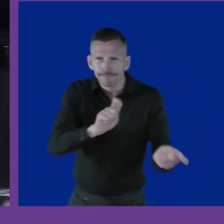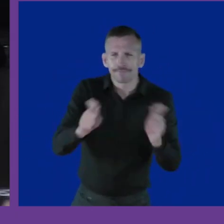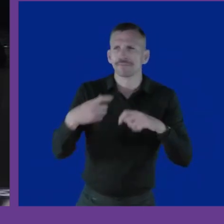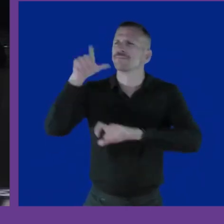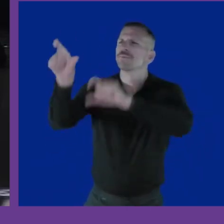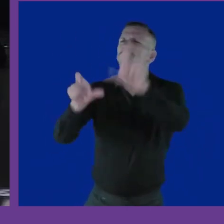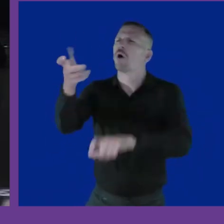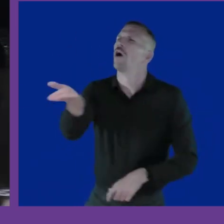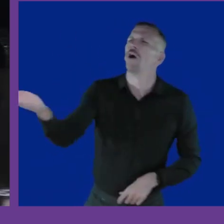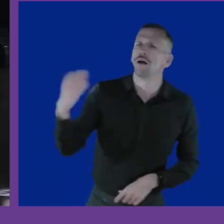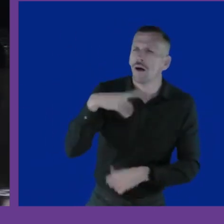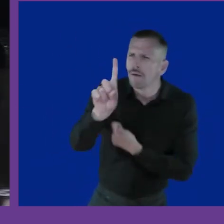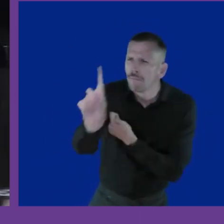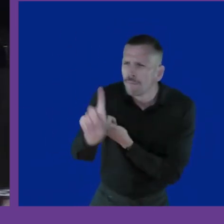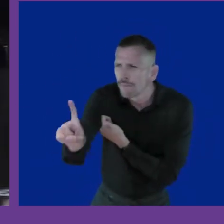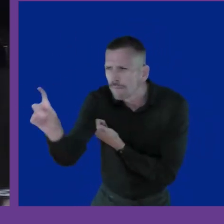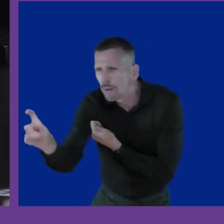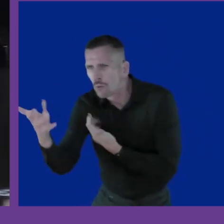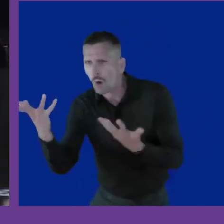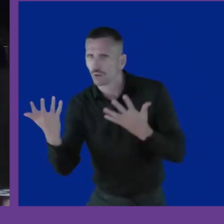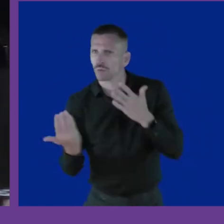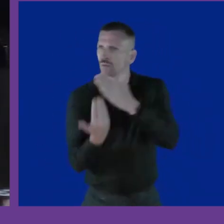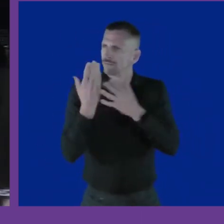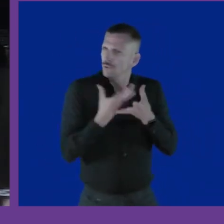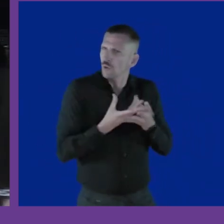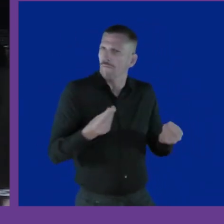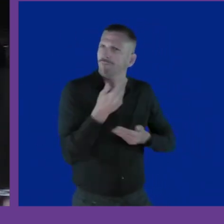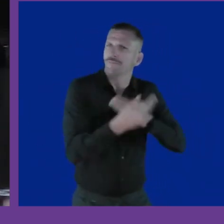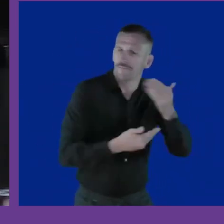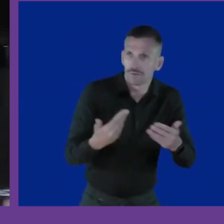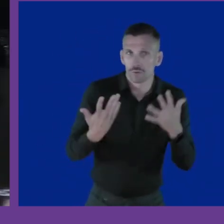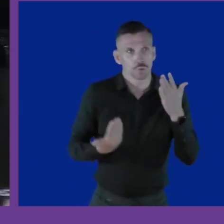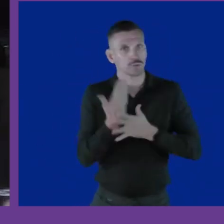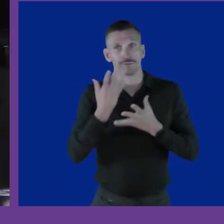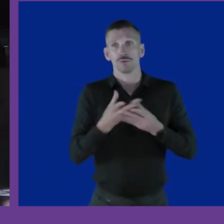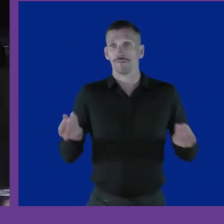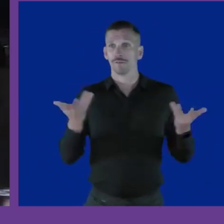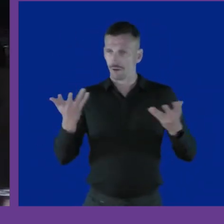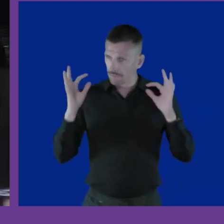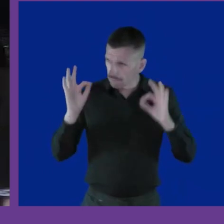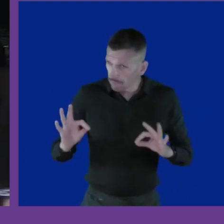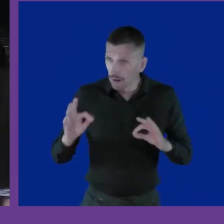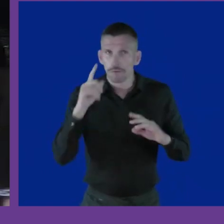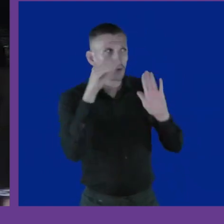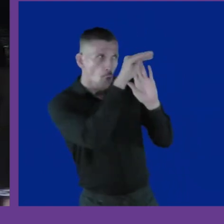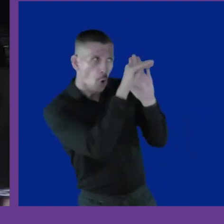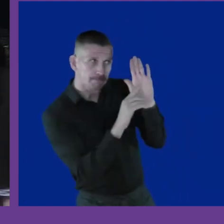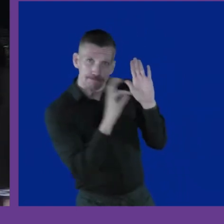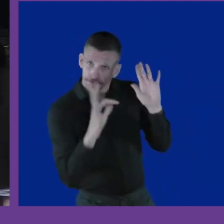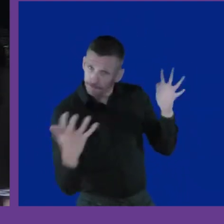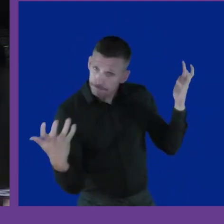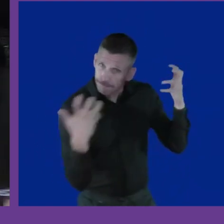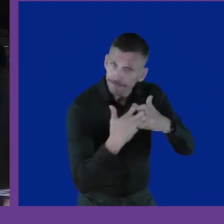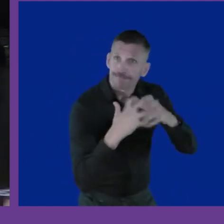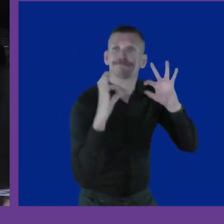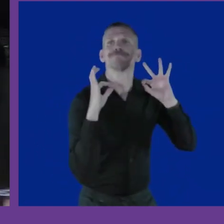developing new solutions, and we are getting those solutions which conform to the standards and which can be considered accessible. Now, what's